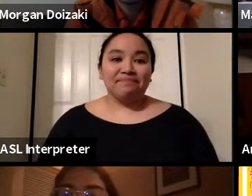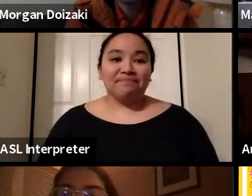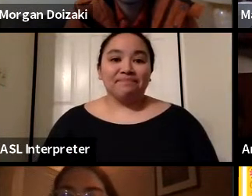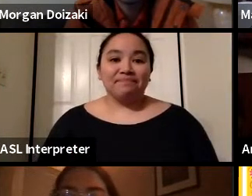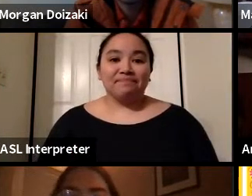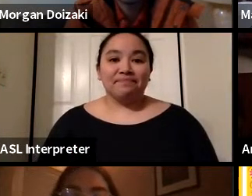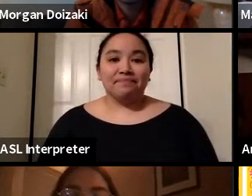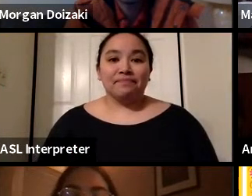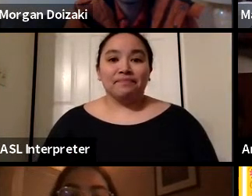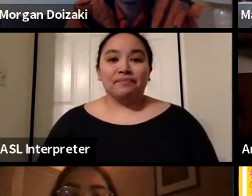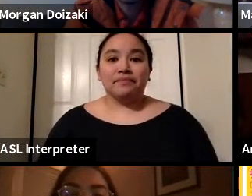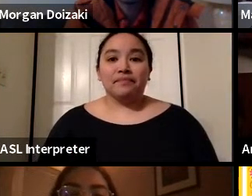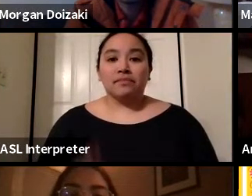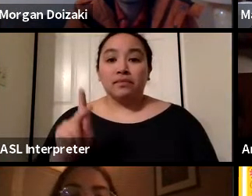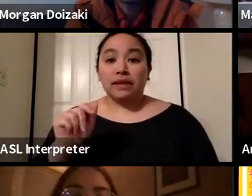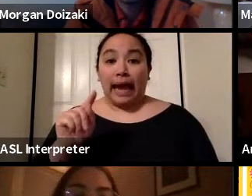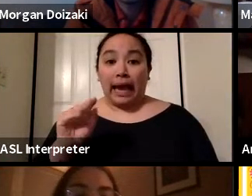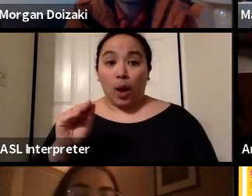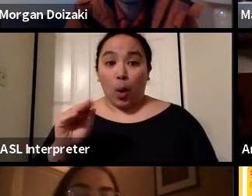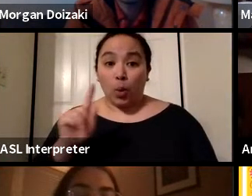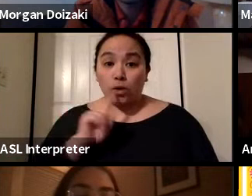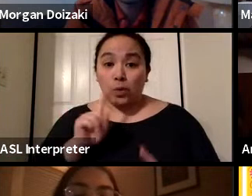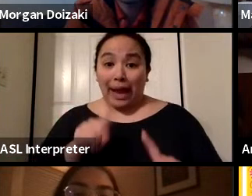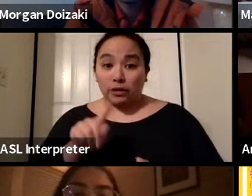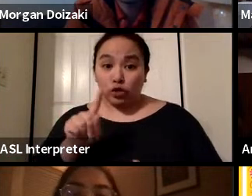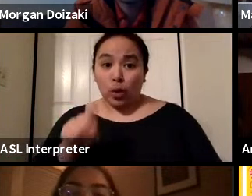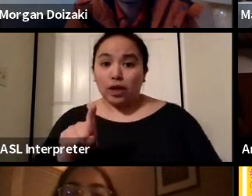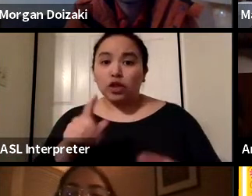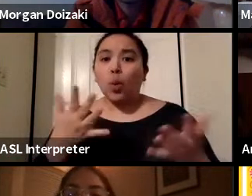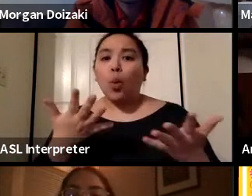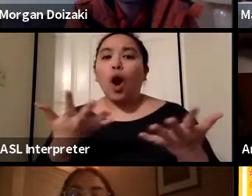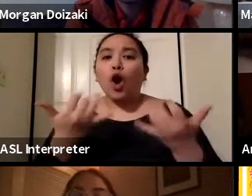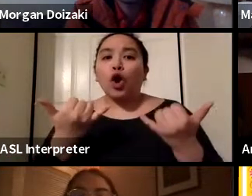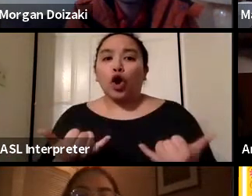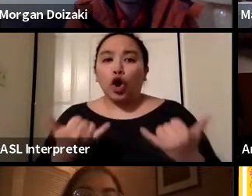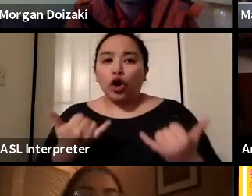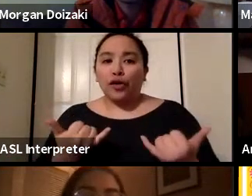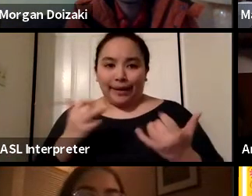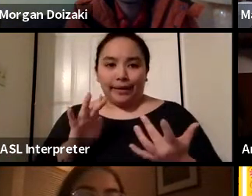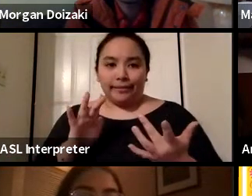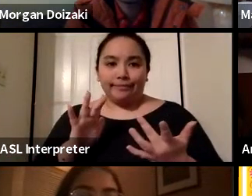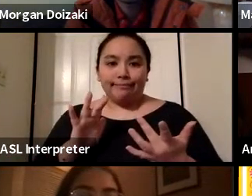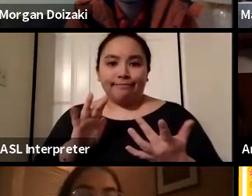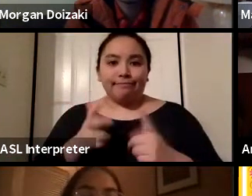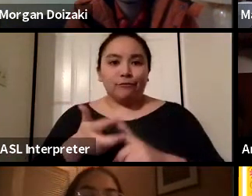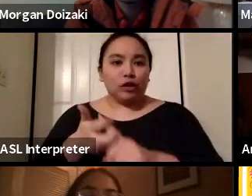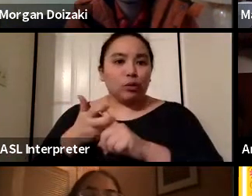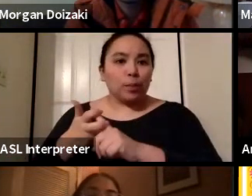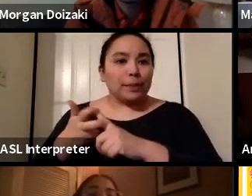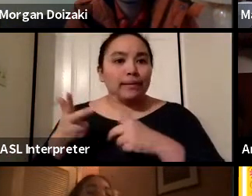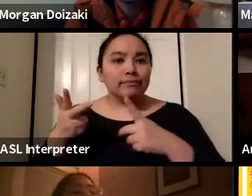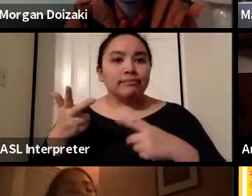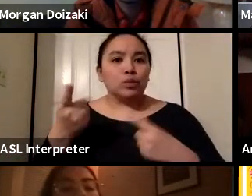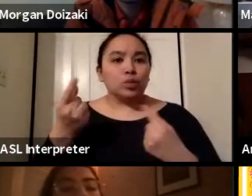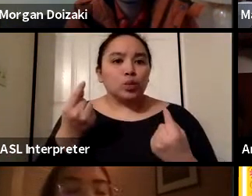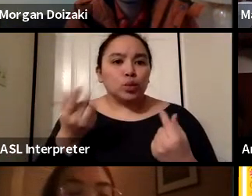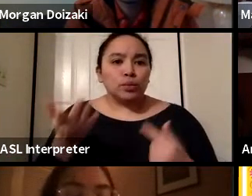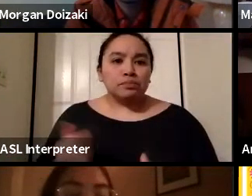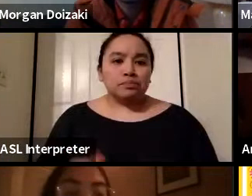Okay. Cato, I'm not sure if you answered Mrs. Curry's question. What are your current outreach strategies? How are you recruiting people?